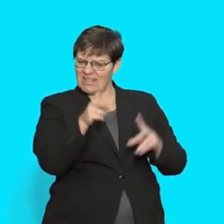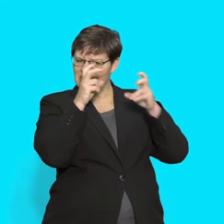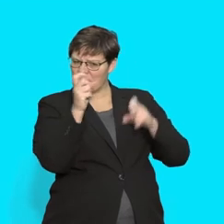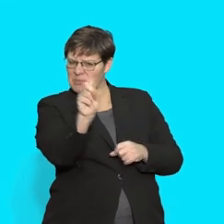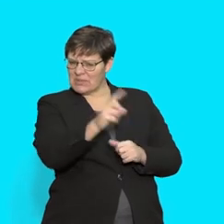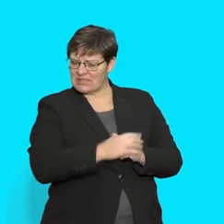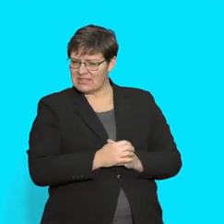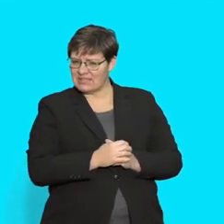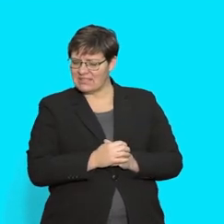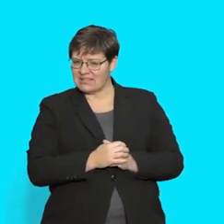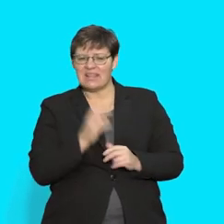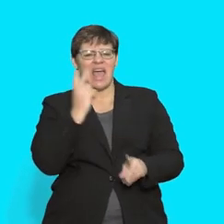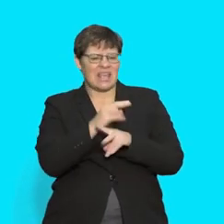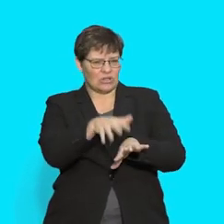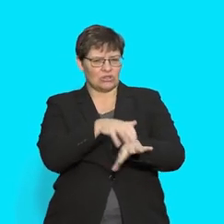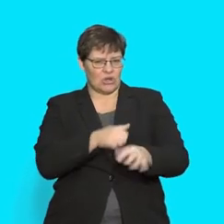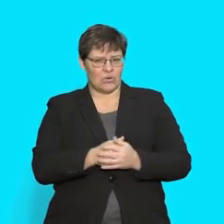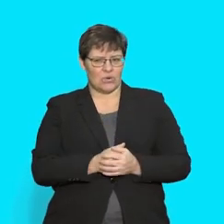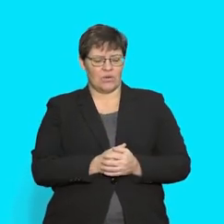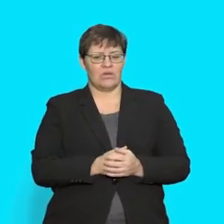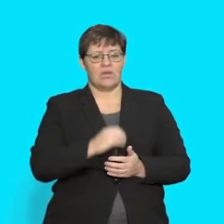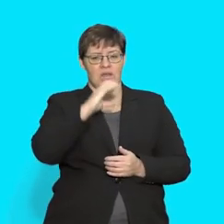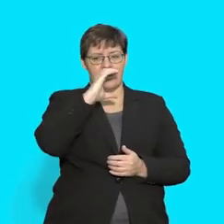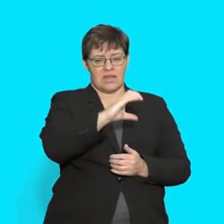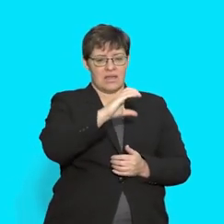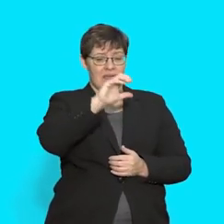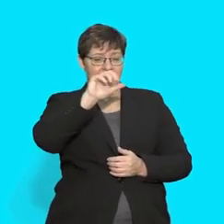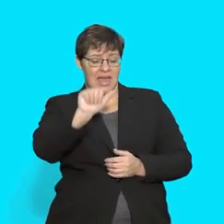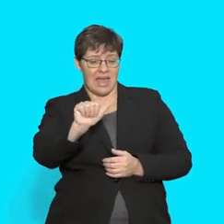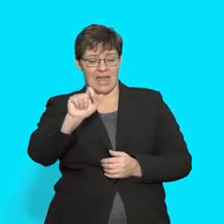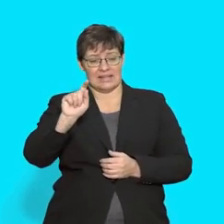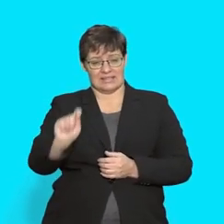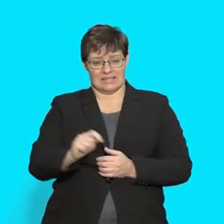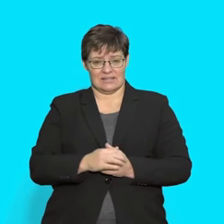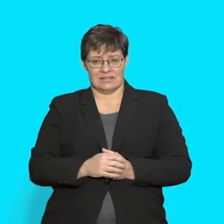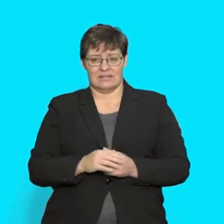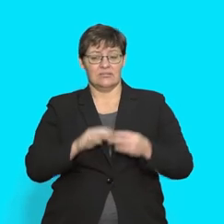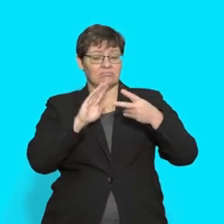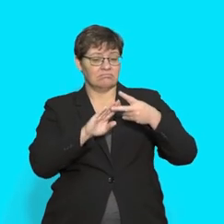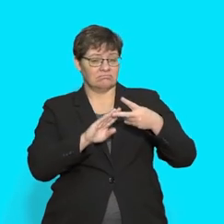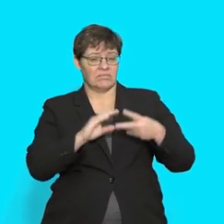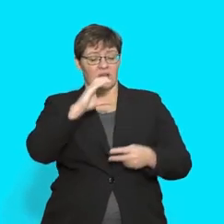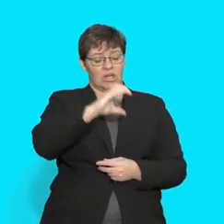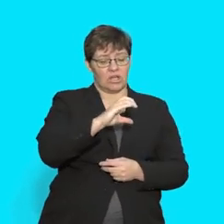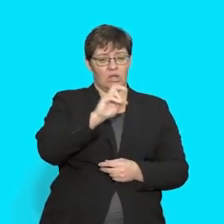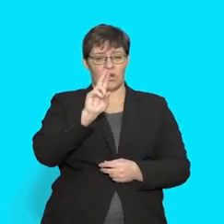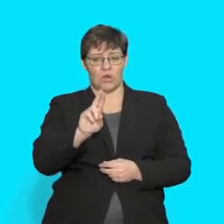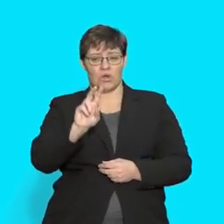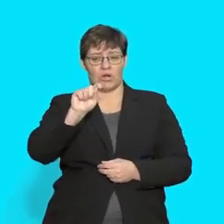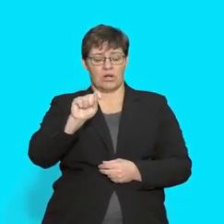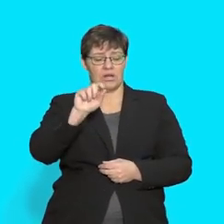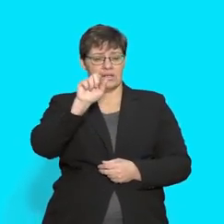the words again slowly C At C Urton C